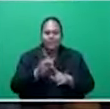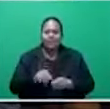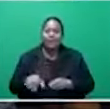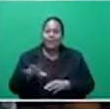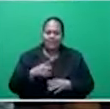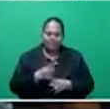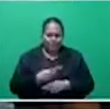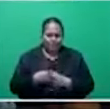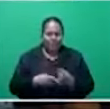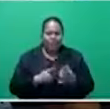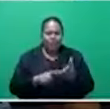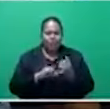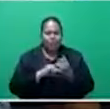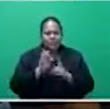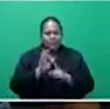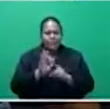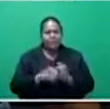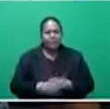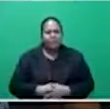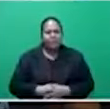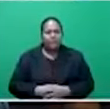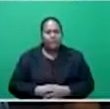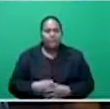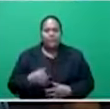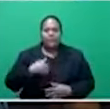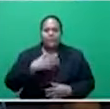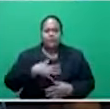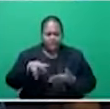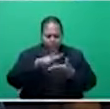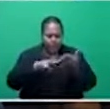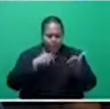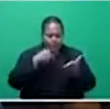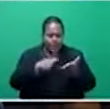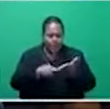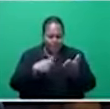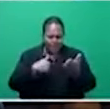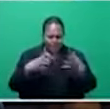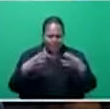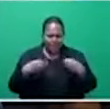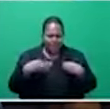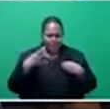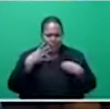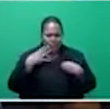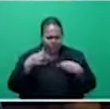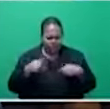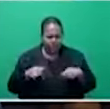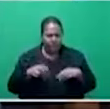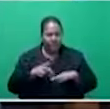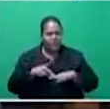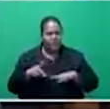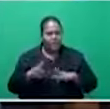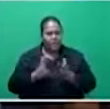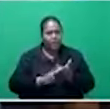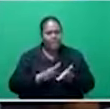lot. Coincidentally, sir, I just wish to read a letter that I received while I was on the floor of Parliament on